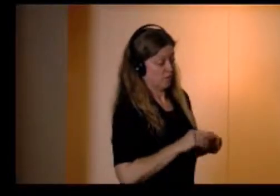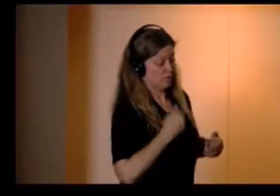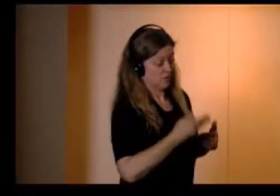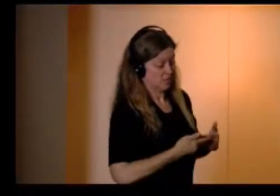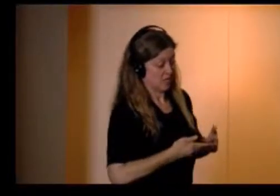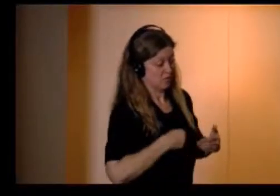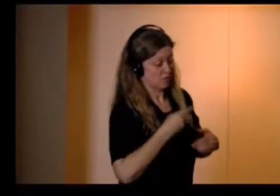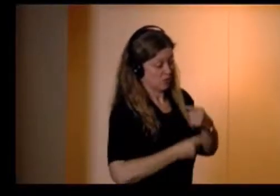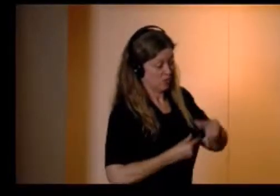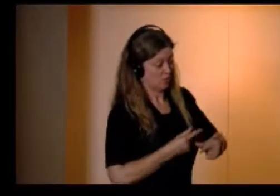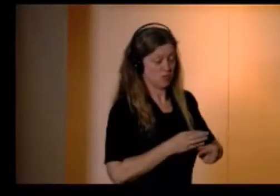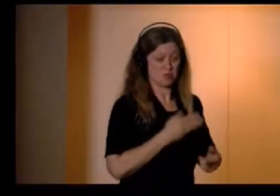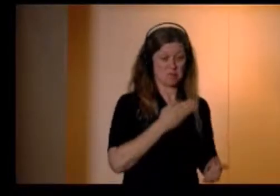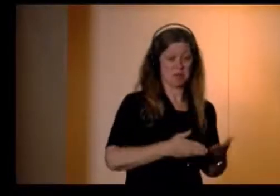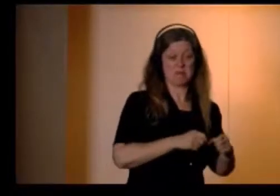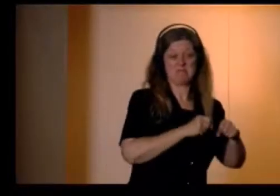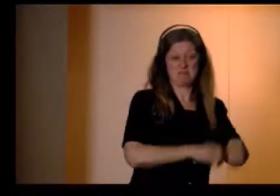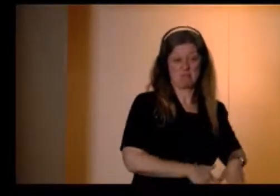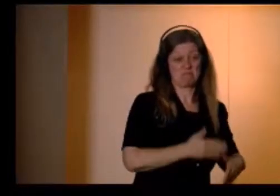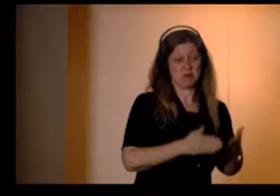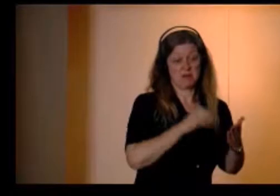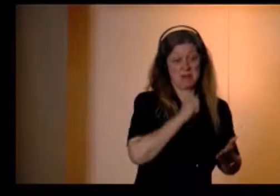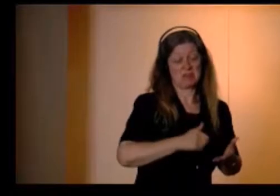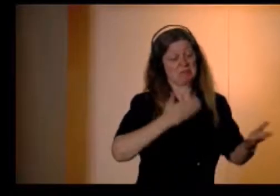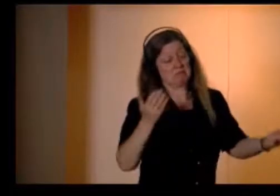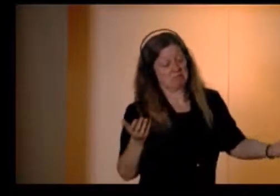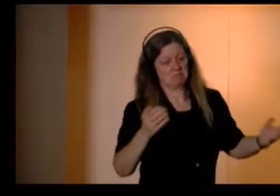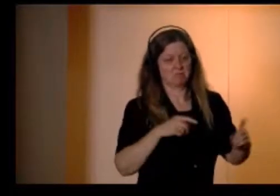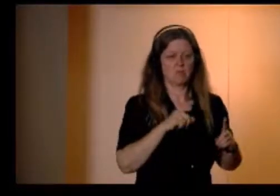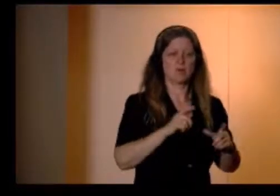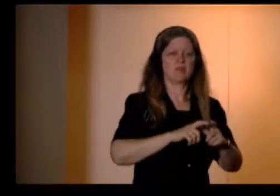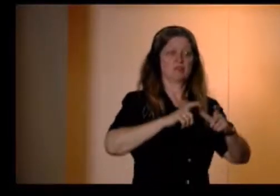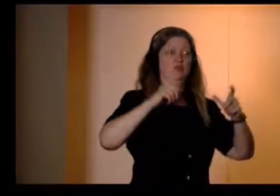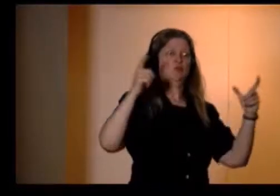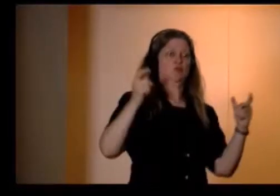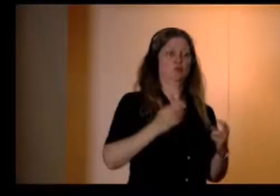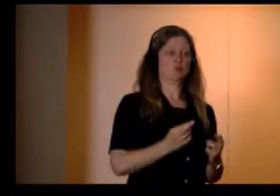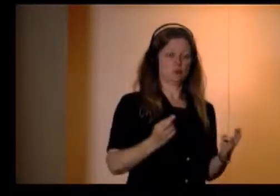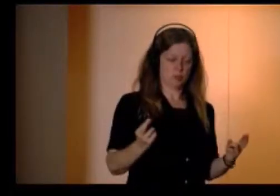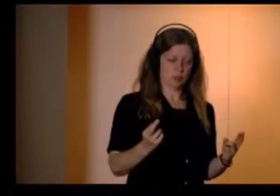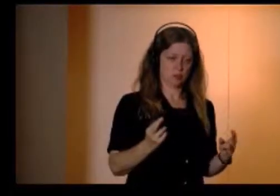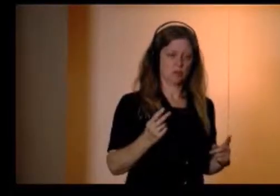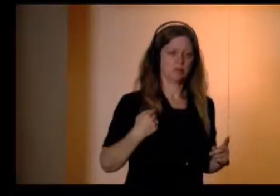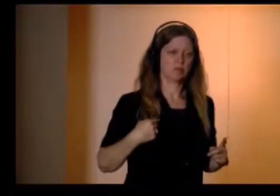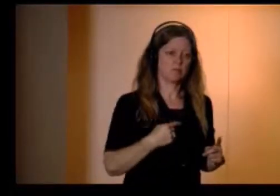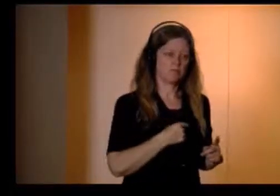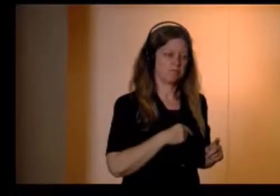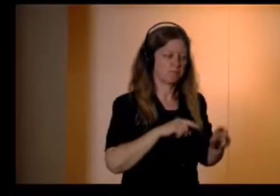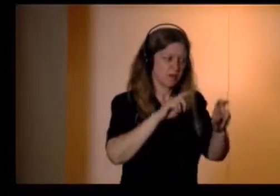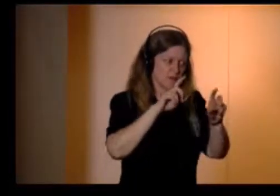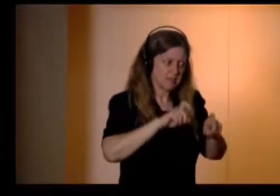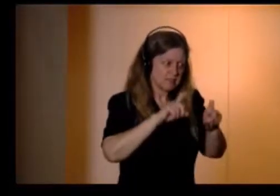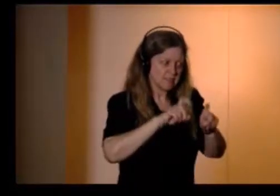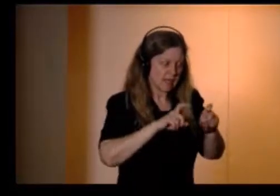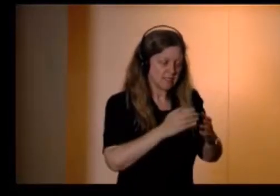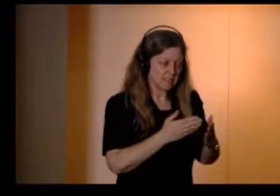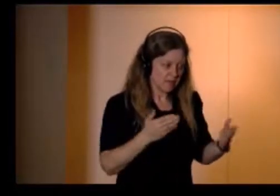that's really an enormous resource, right, where things have been tested, where the results of that testing has